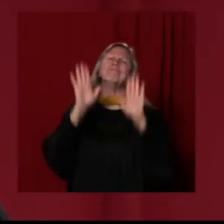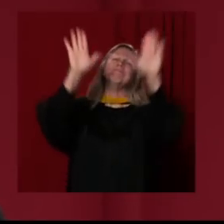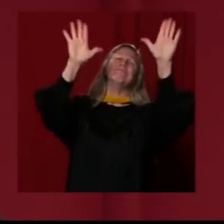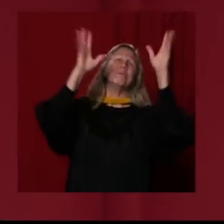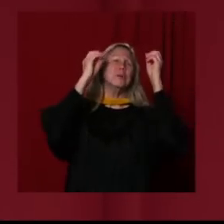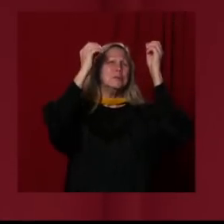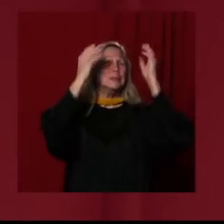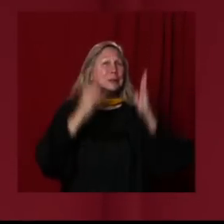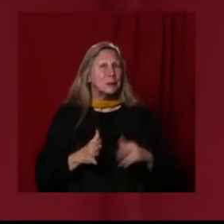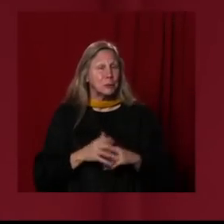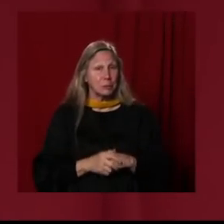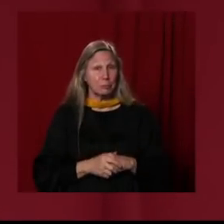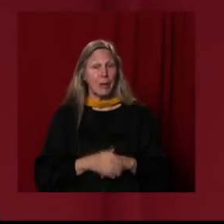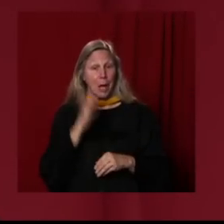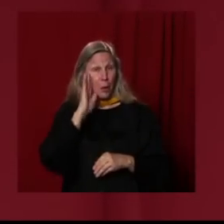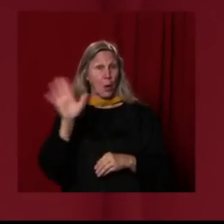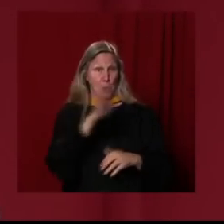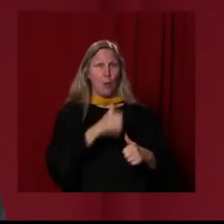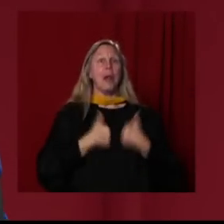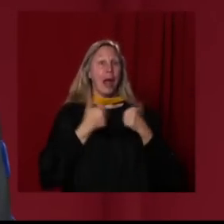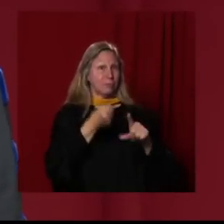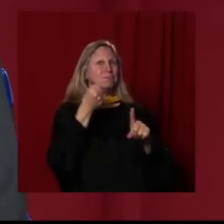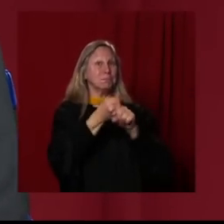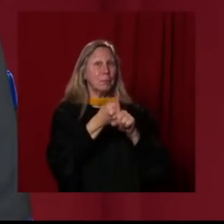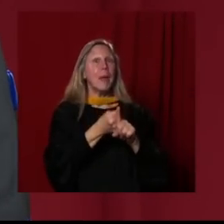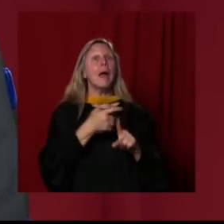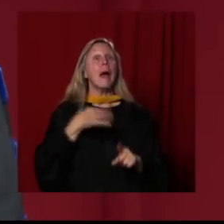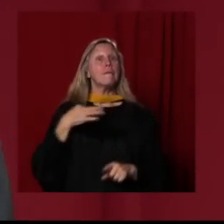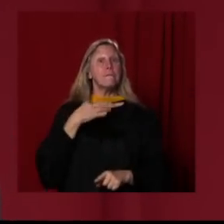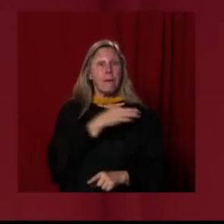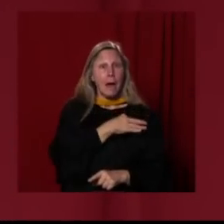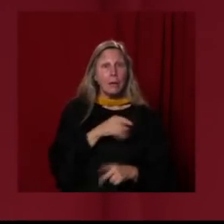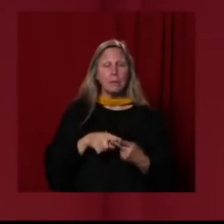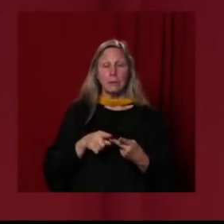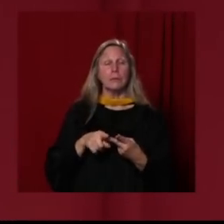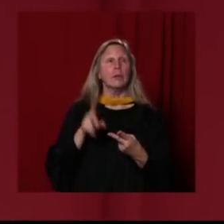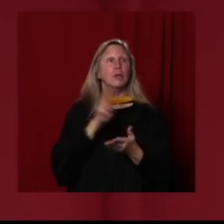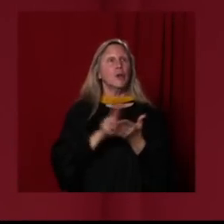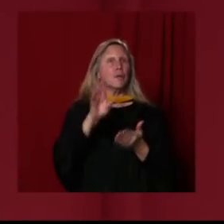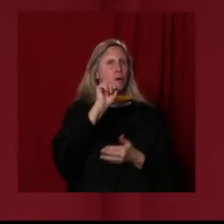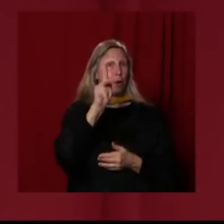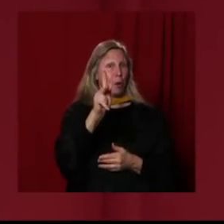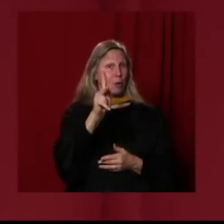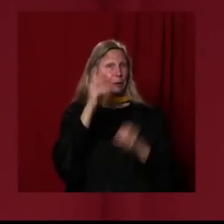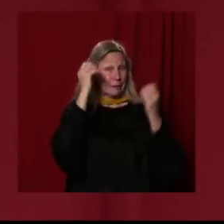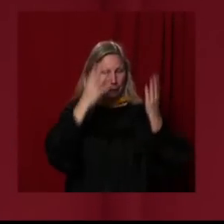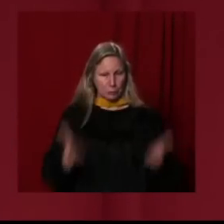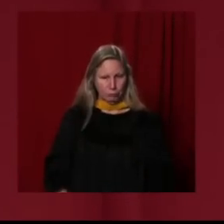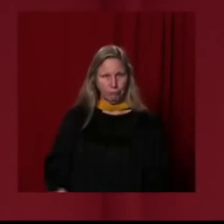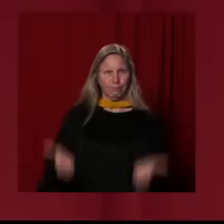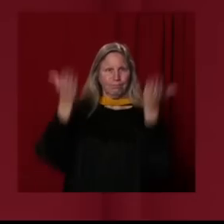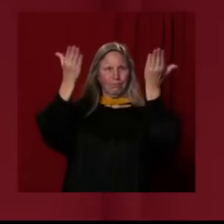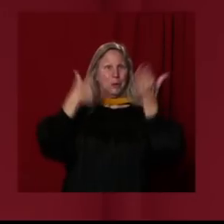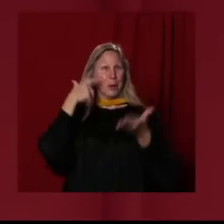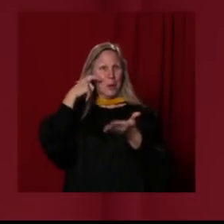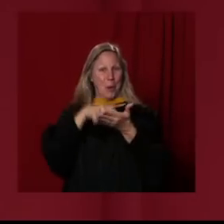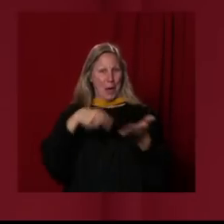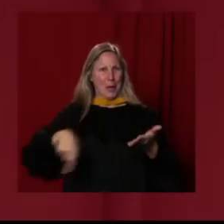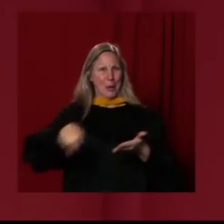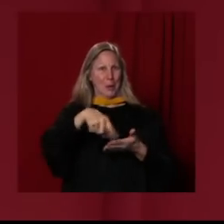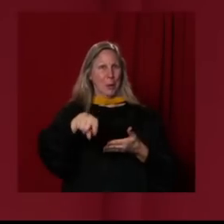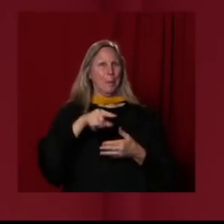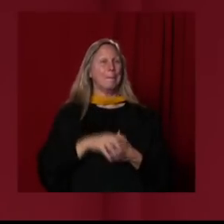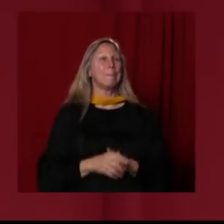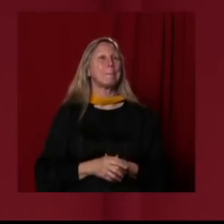know they've made a difference in your lives. May I ask the faculty of the University of Arkansas to stand to be recognized?